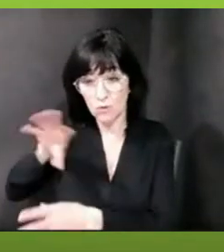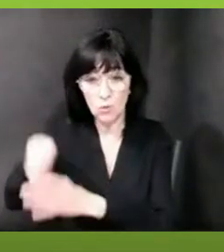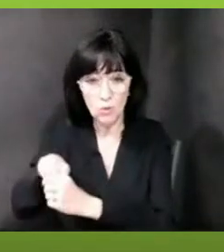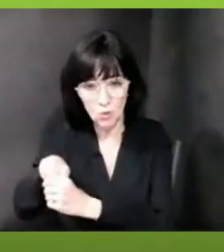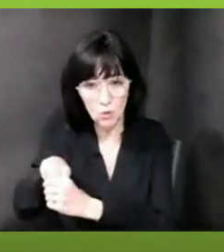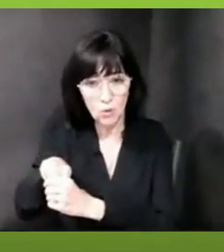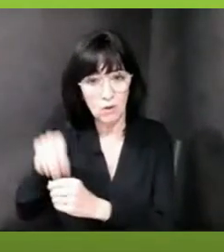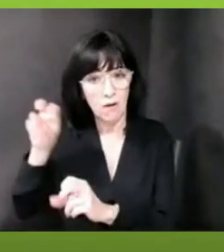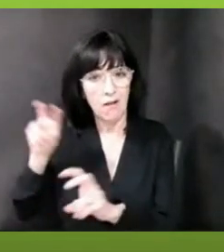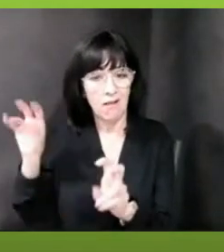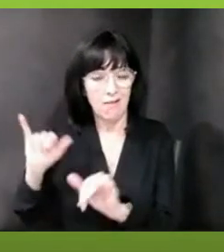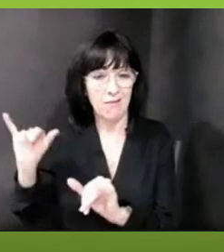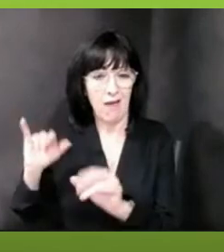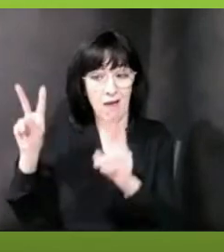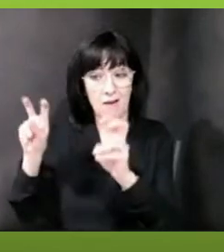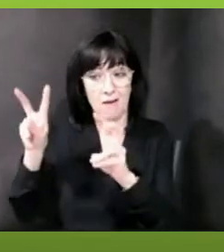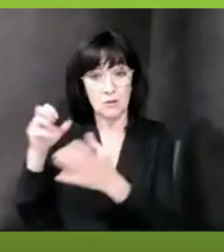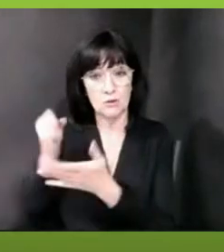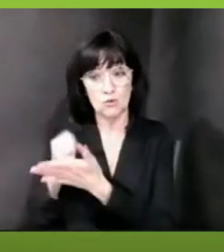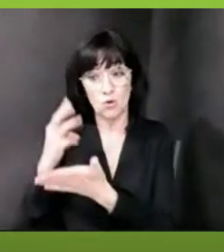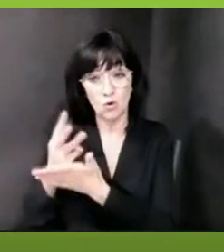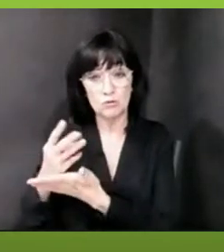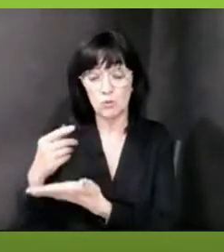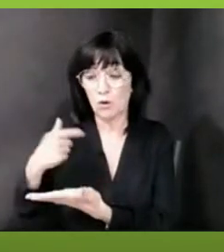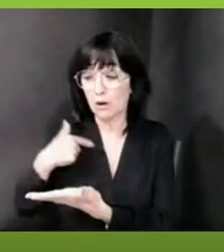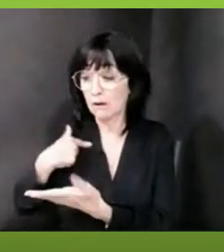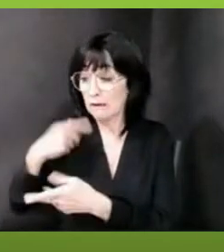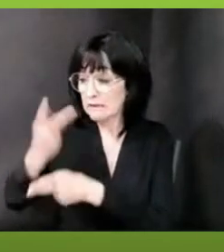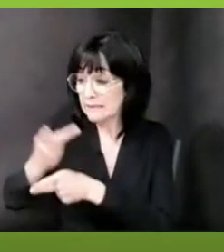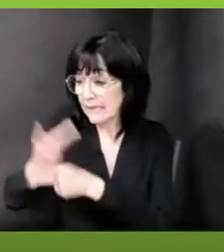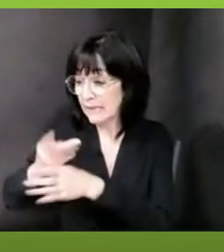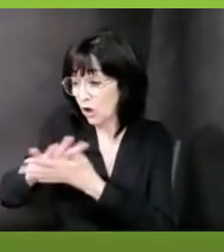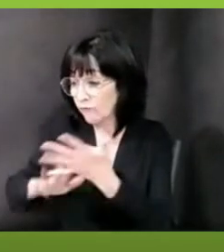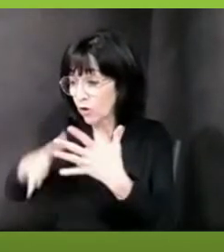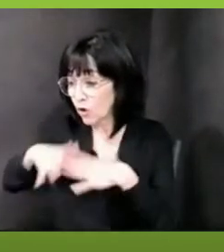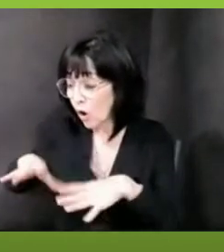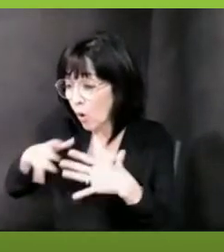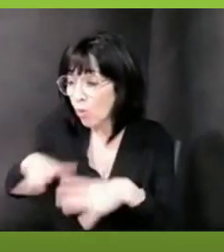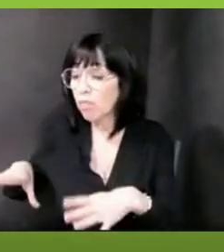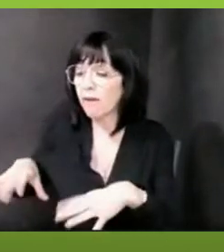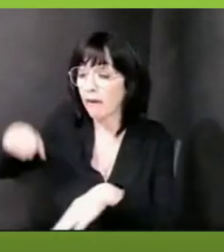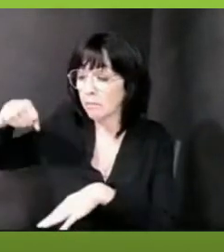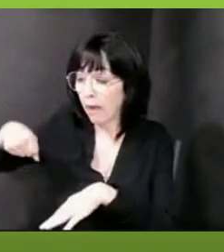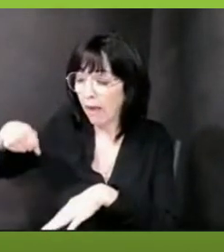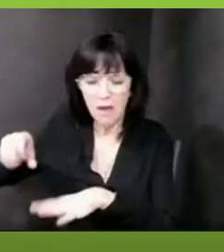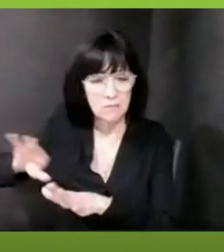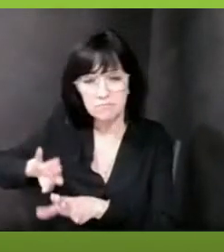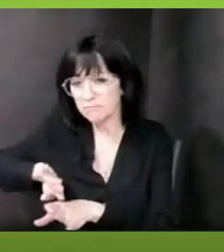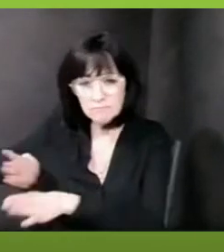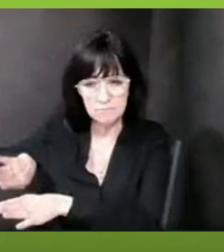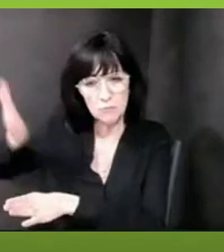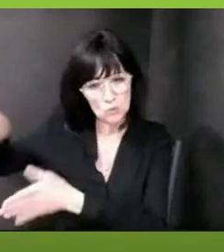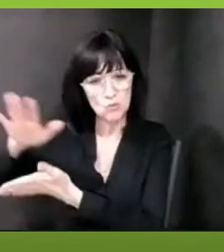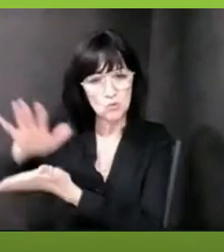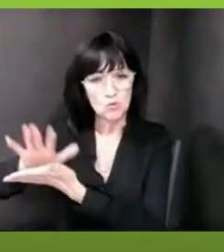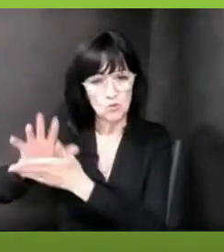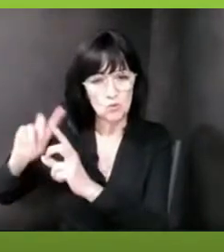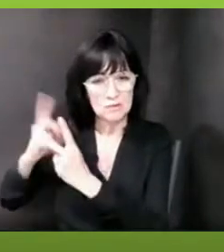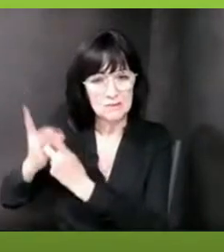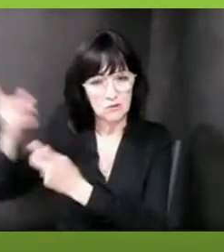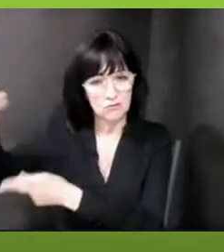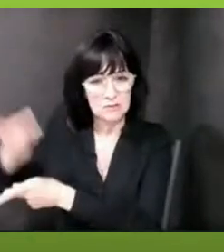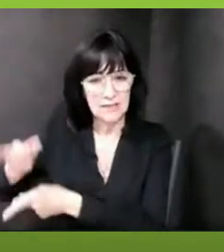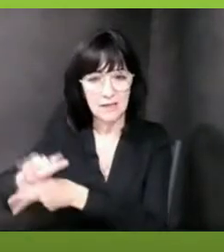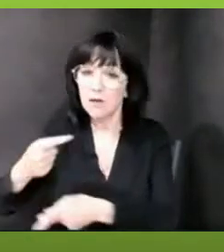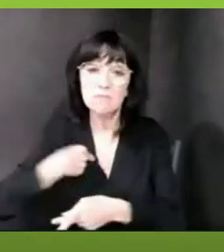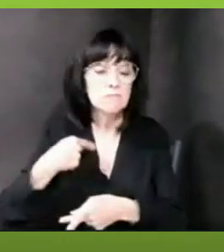on one-on-one counseling, group counseling, home visits. I can really focus on working with the parents all the time in